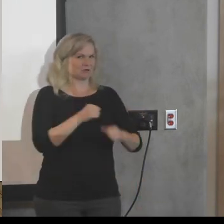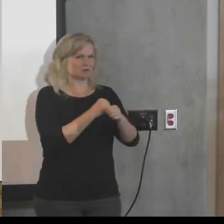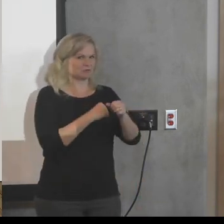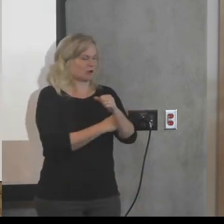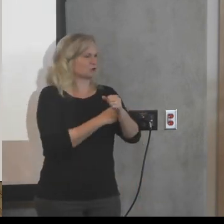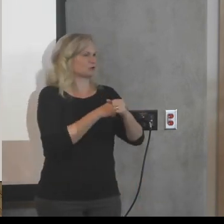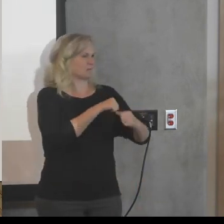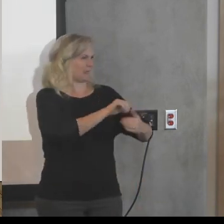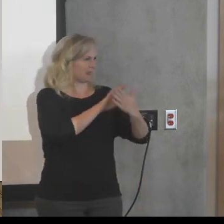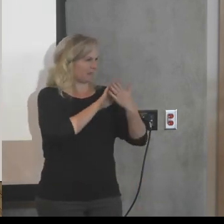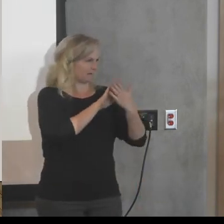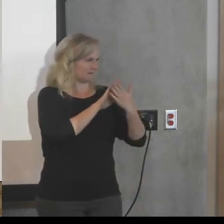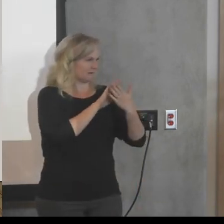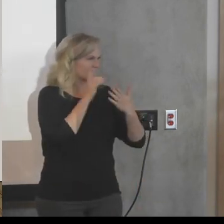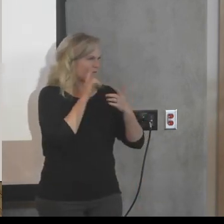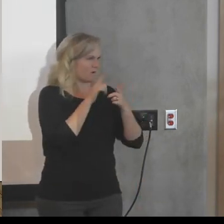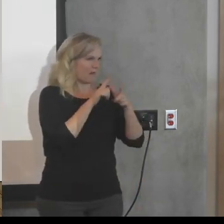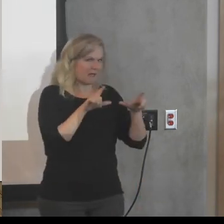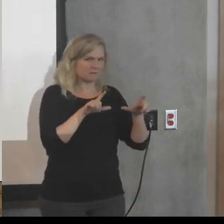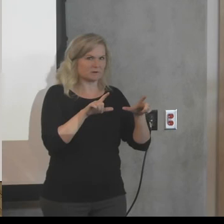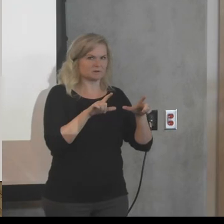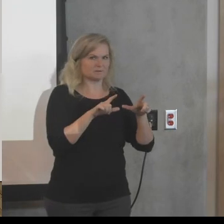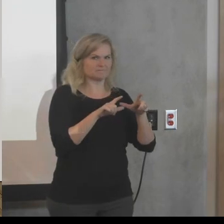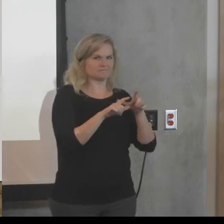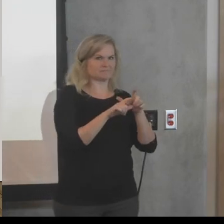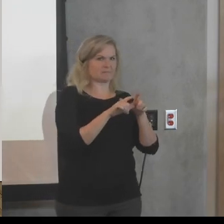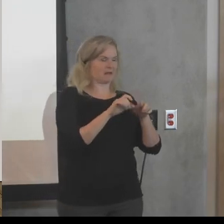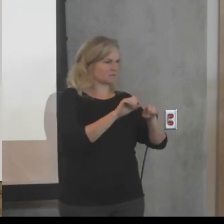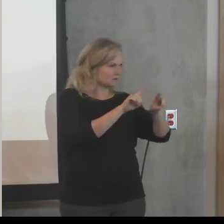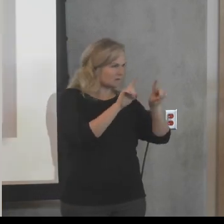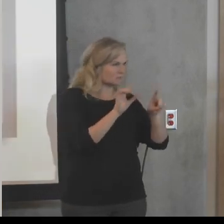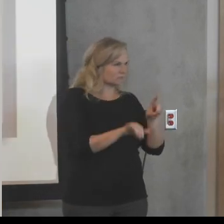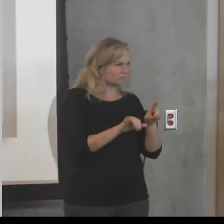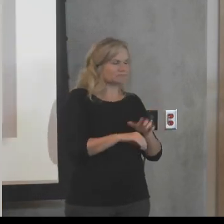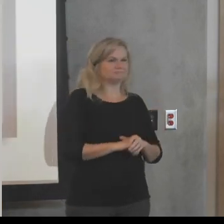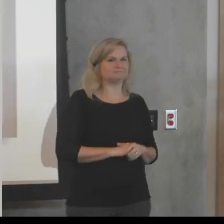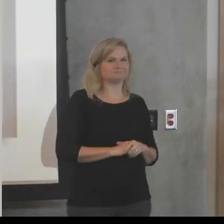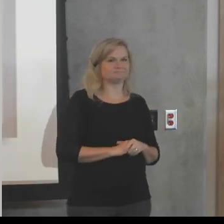say enough good things about the SMILE program.